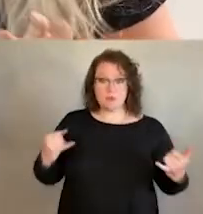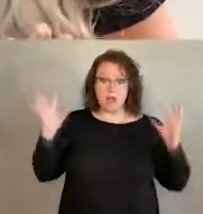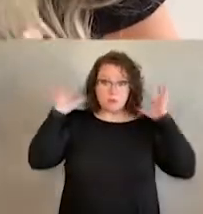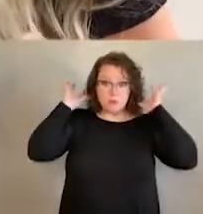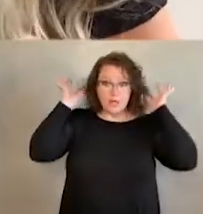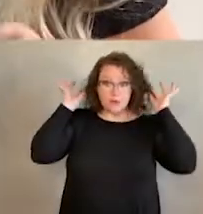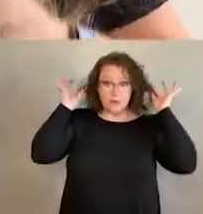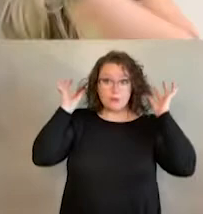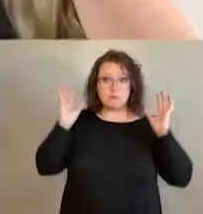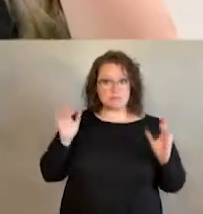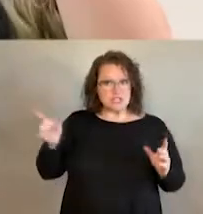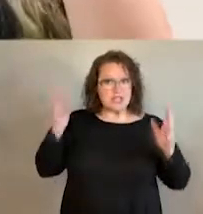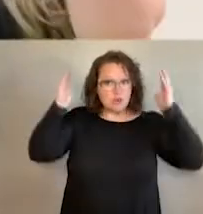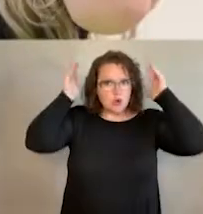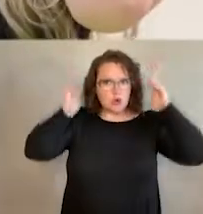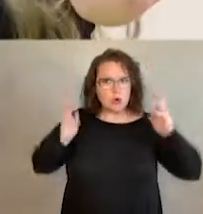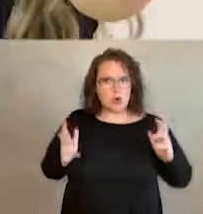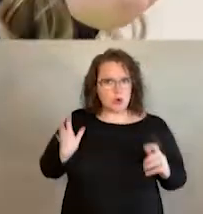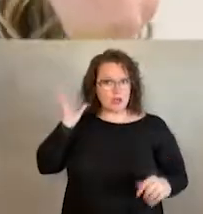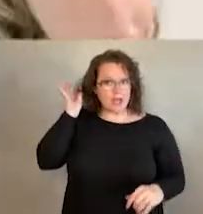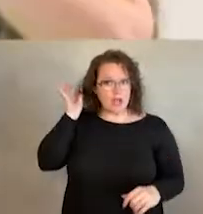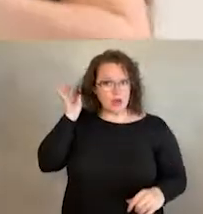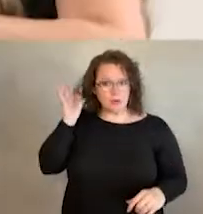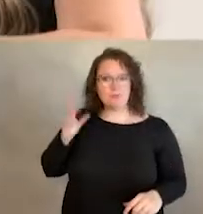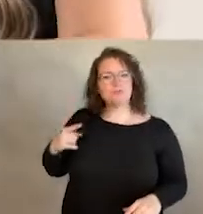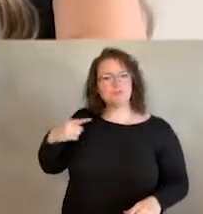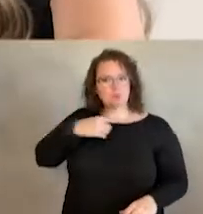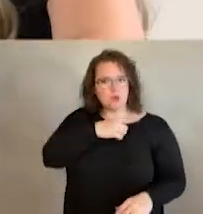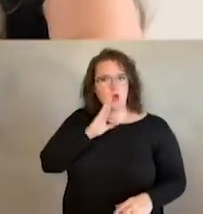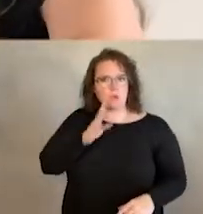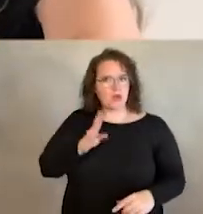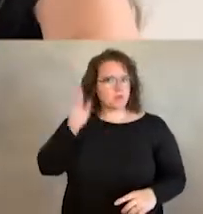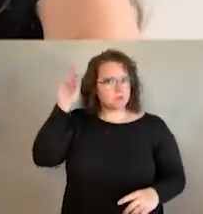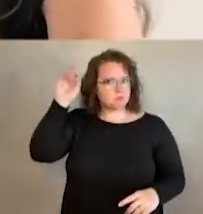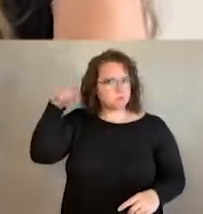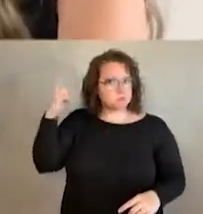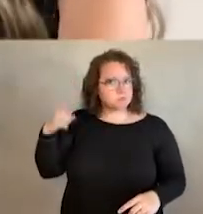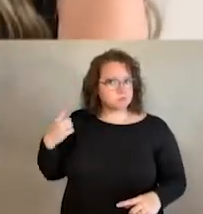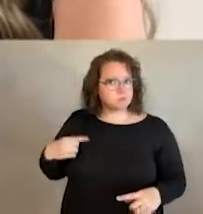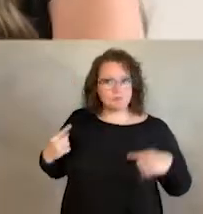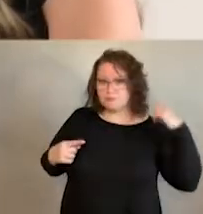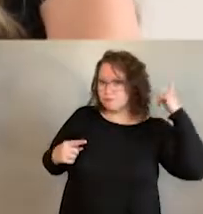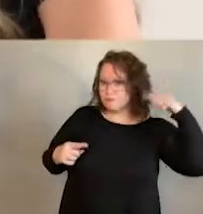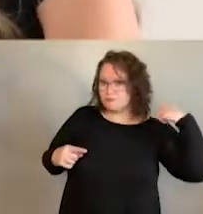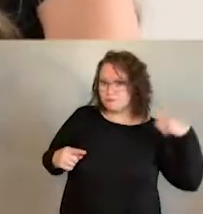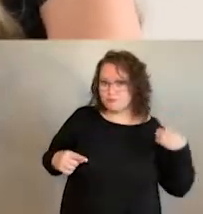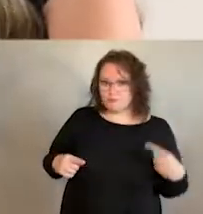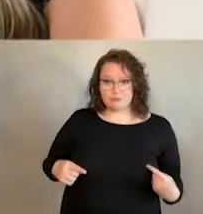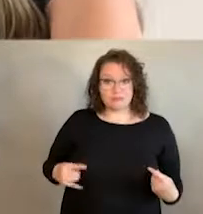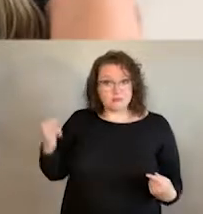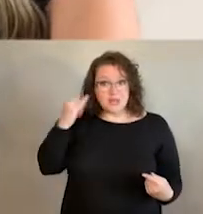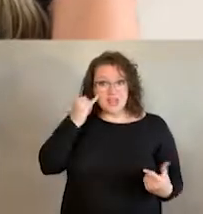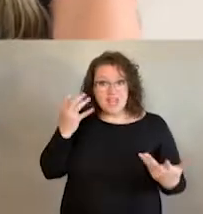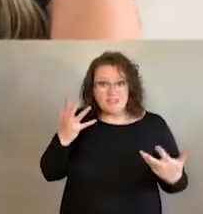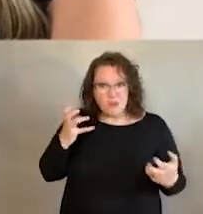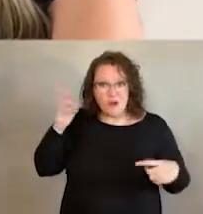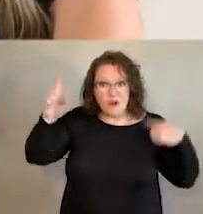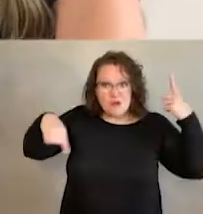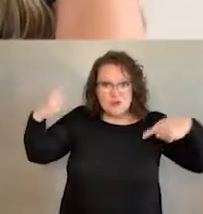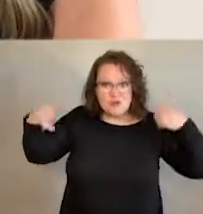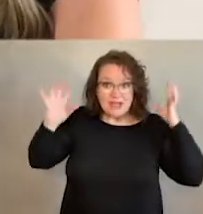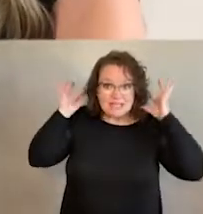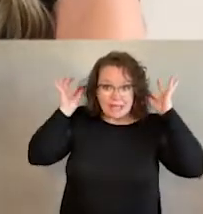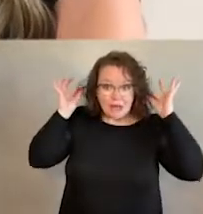So we're gonna add some hair on, and she has curly hair, so Miss McDermott's gonna add some curls. If you want her to